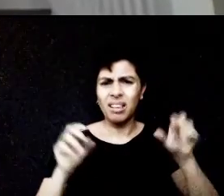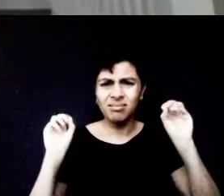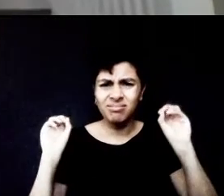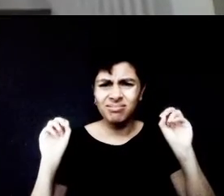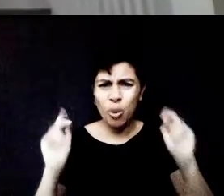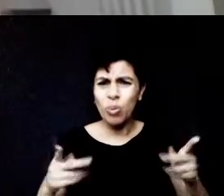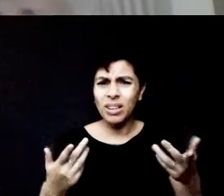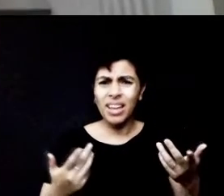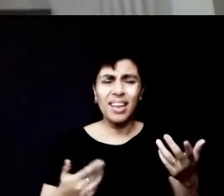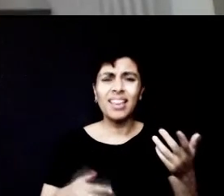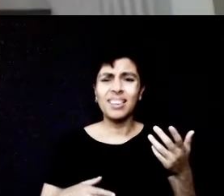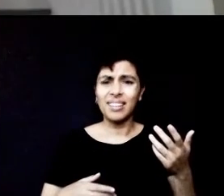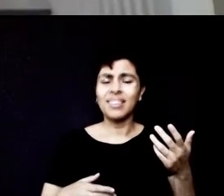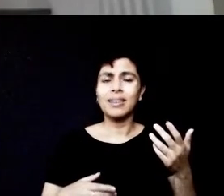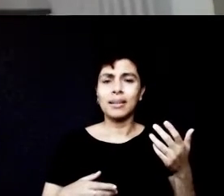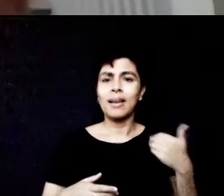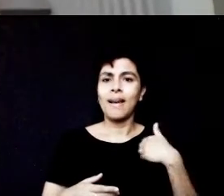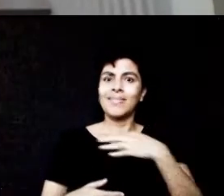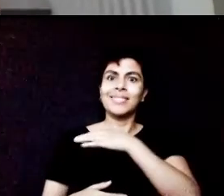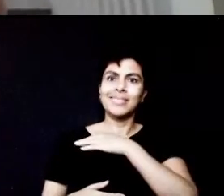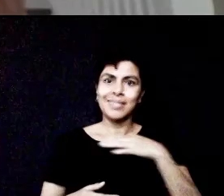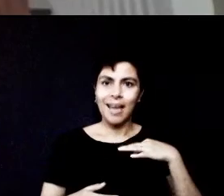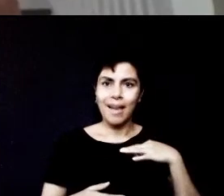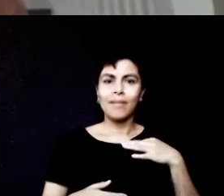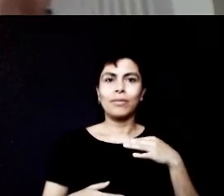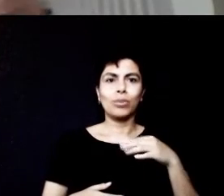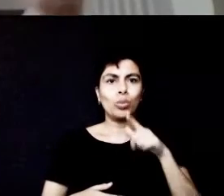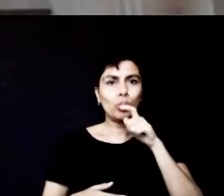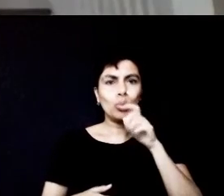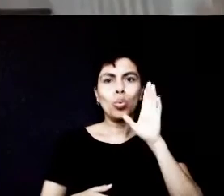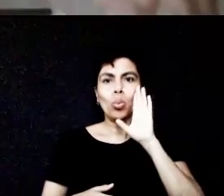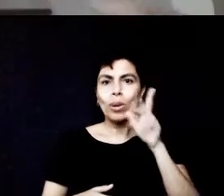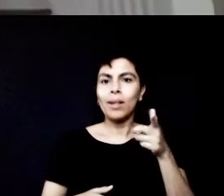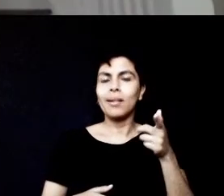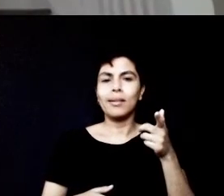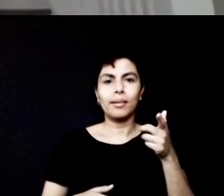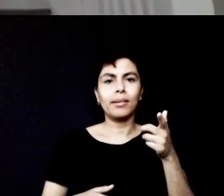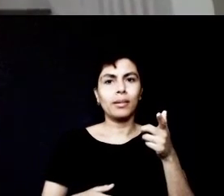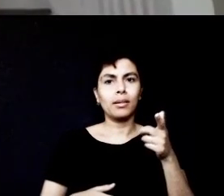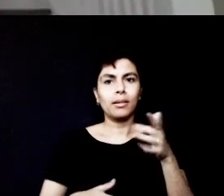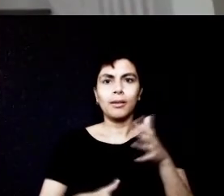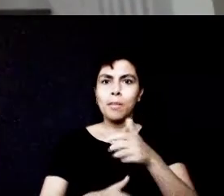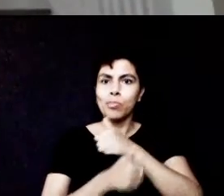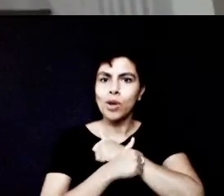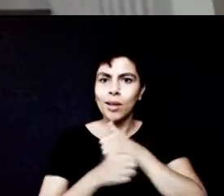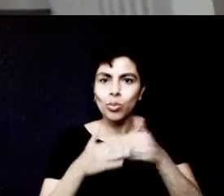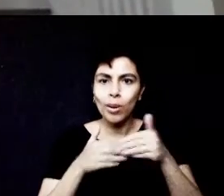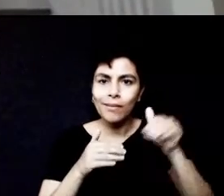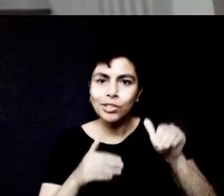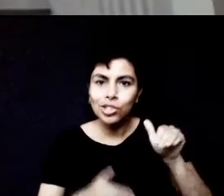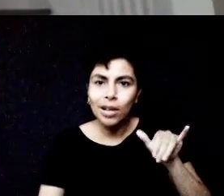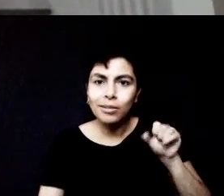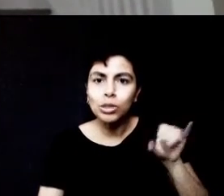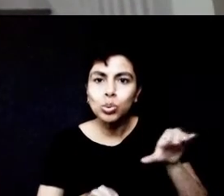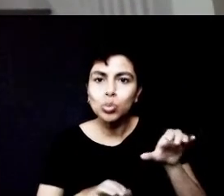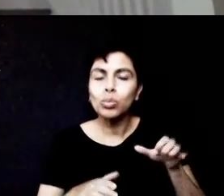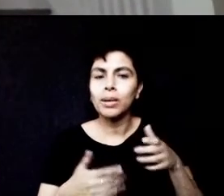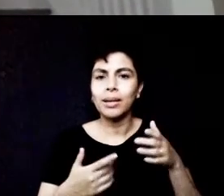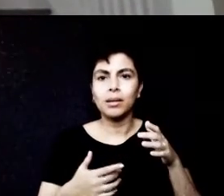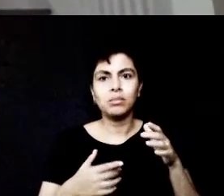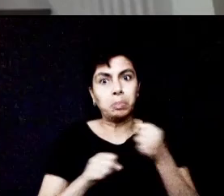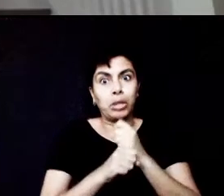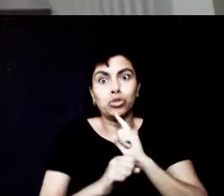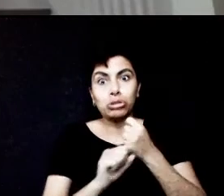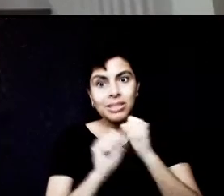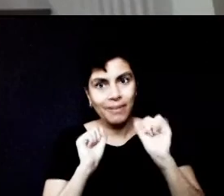that is okay. Like there are staff who are going to like embrace like, what the child is doing no matter what, again, as long as it's